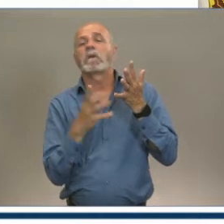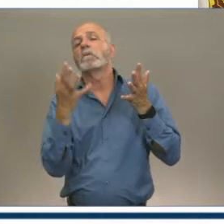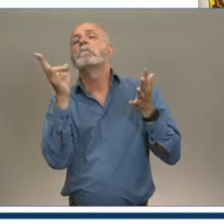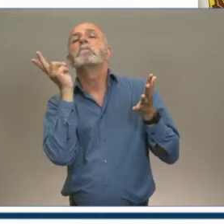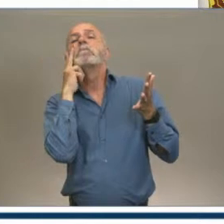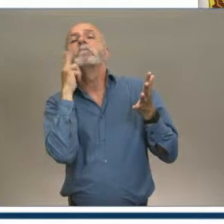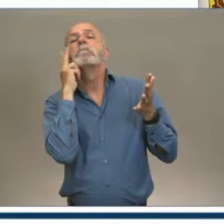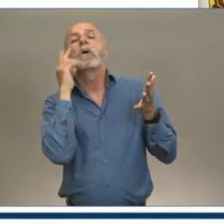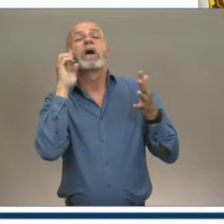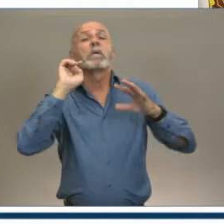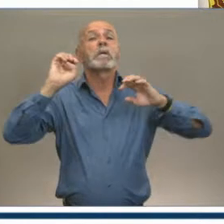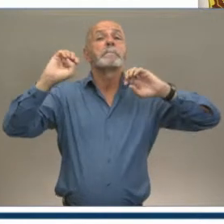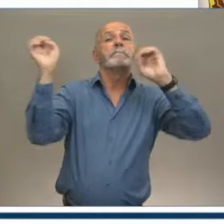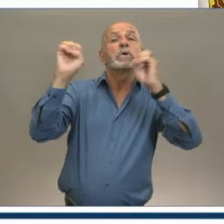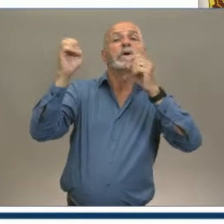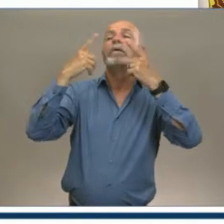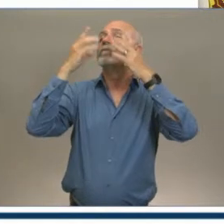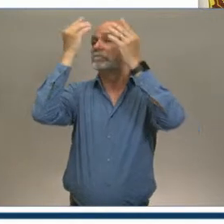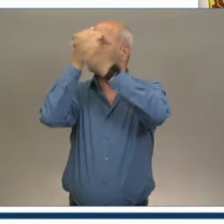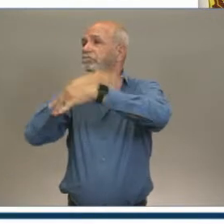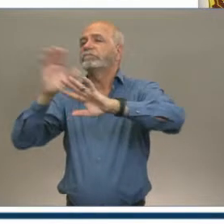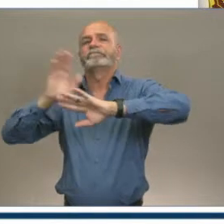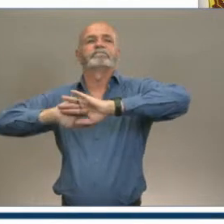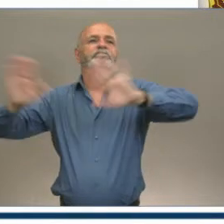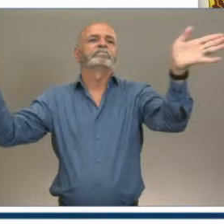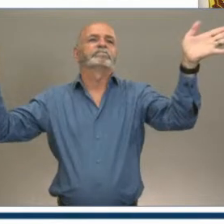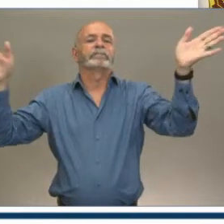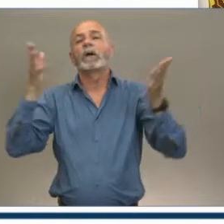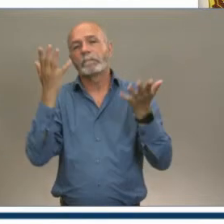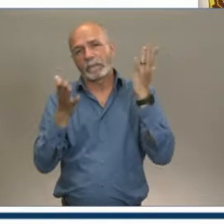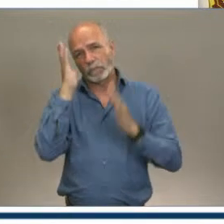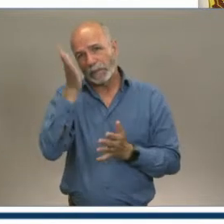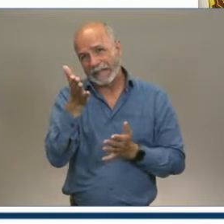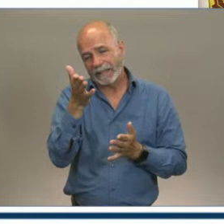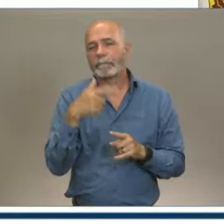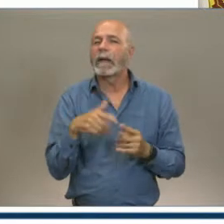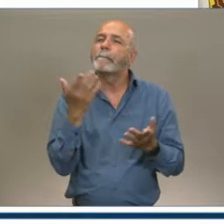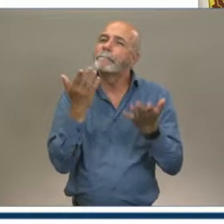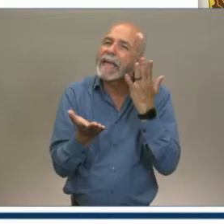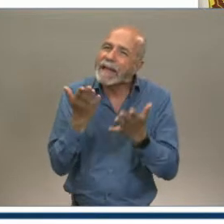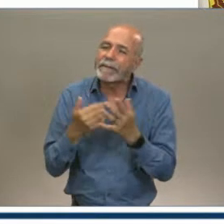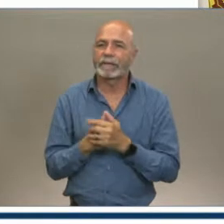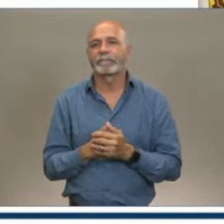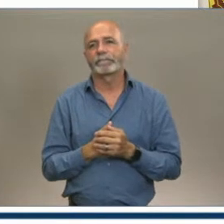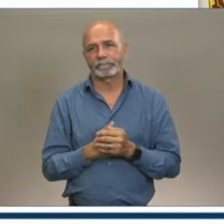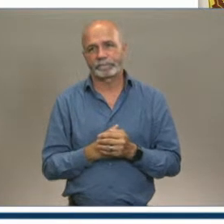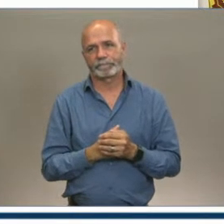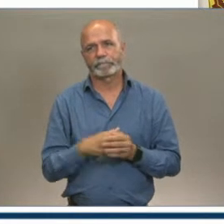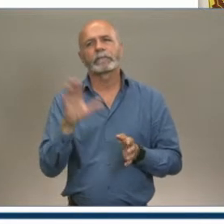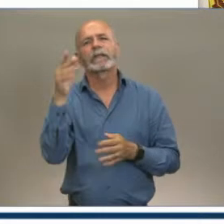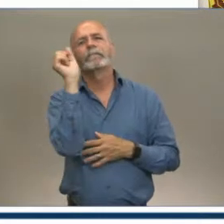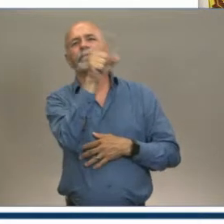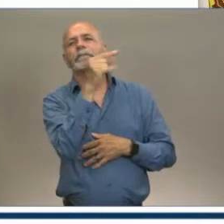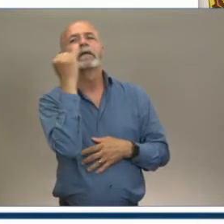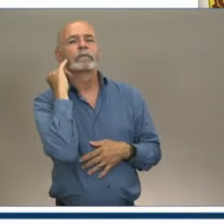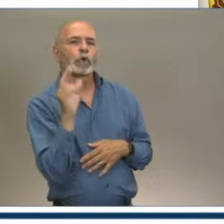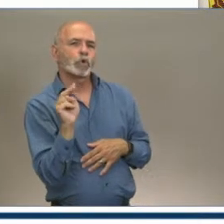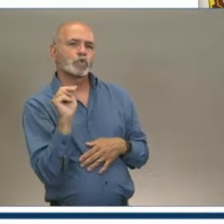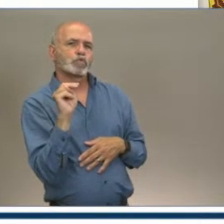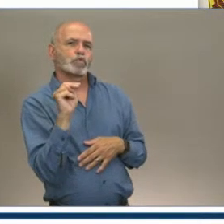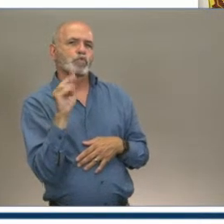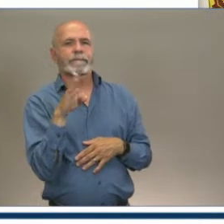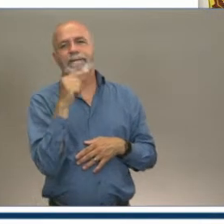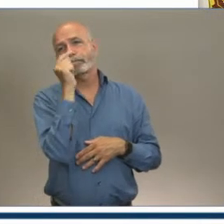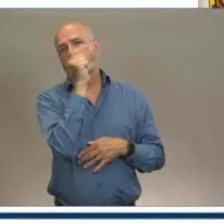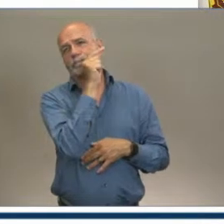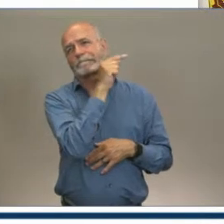quickly. What will Nova Scotia's plan be? What will our plan be if New Brunswick opens up to the